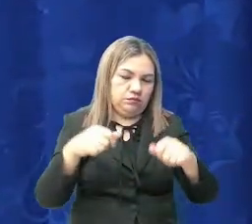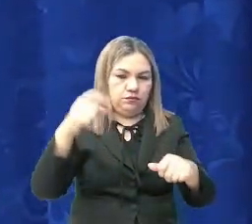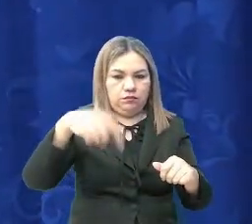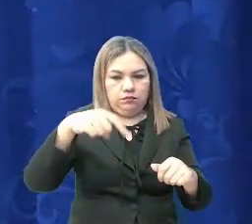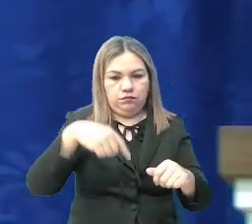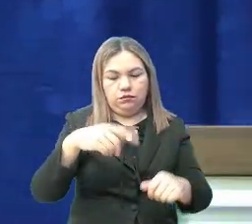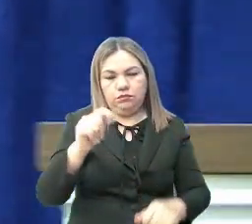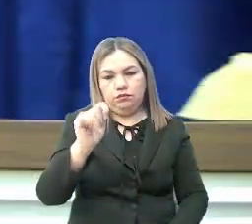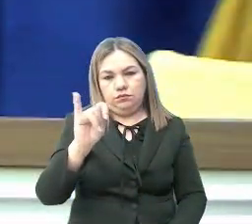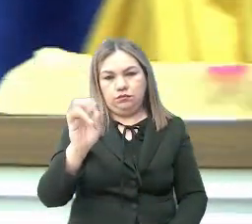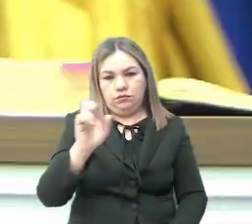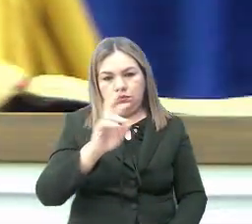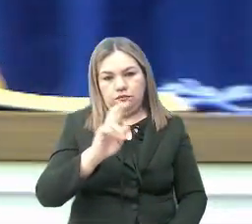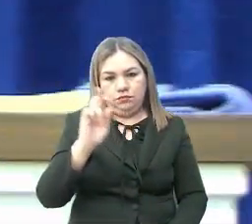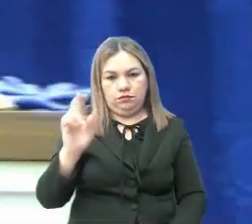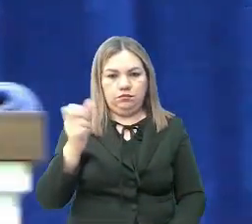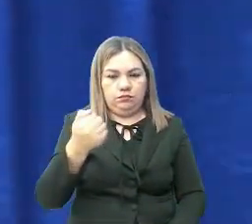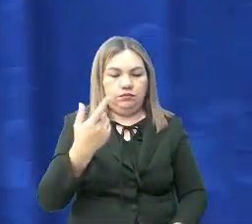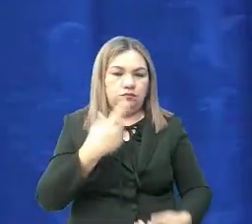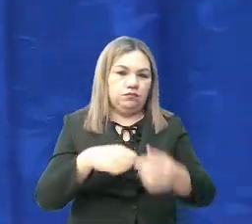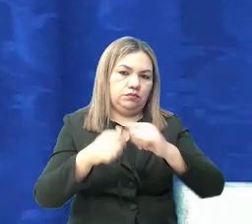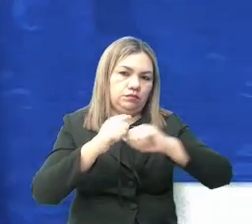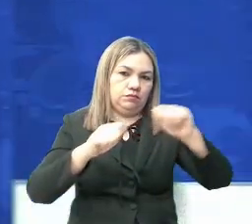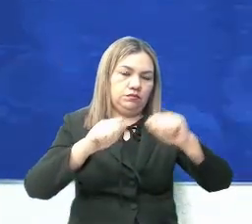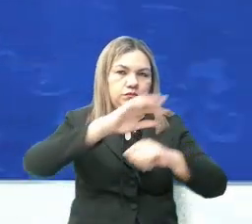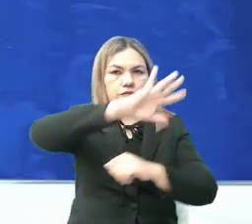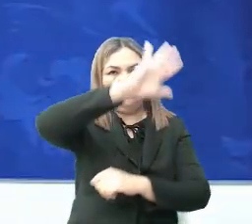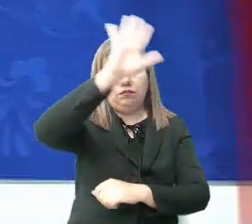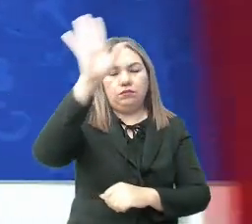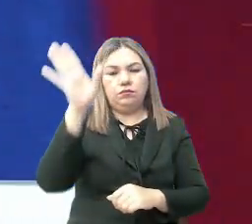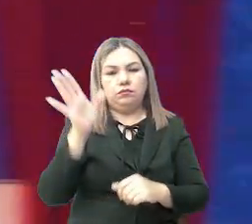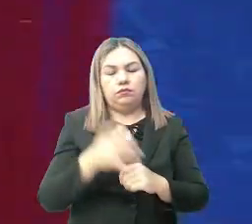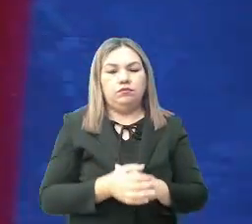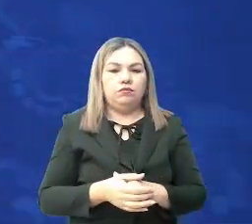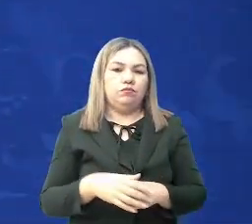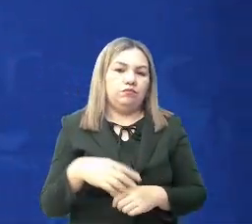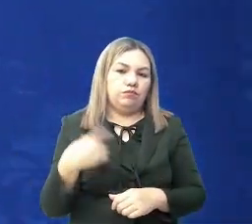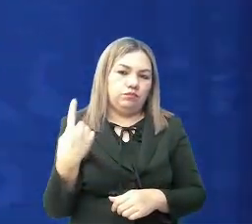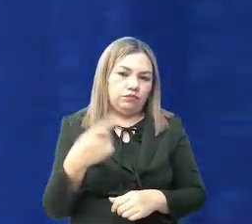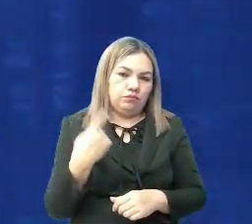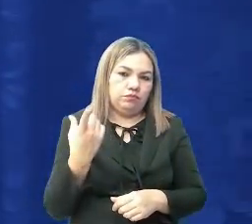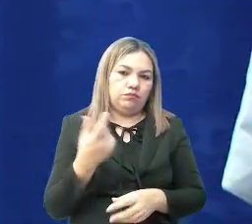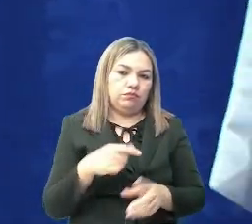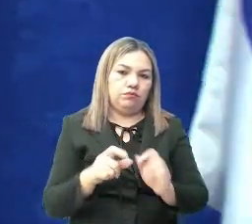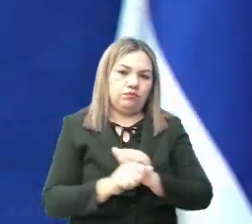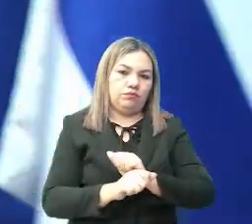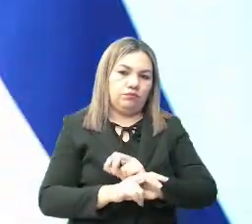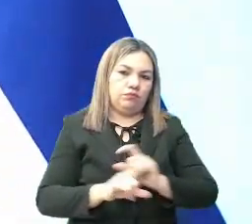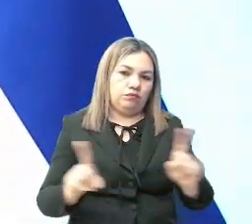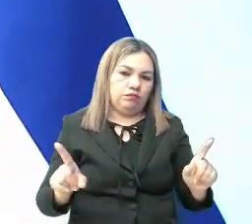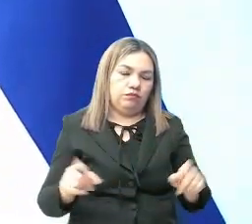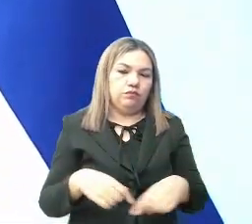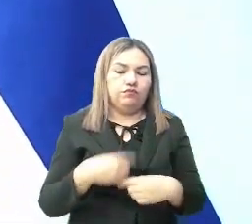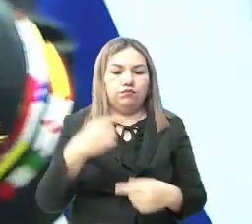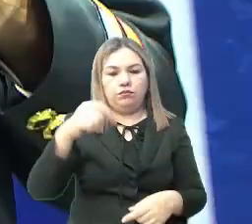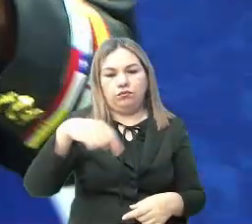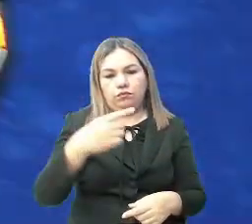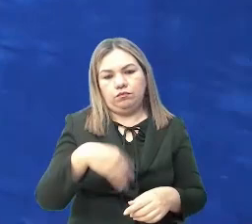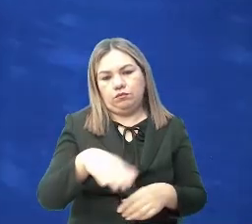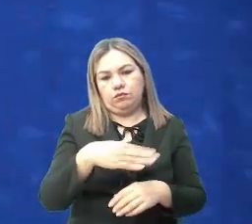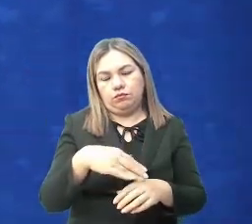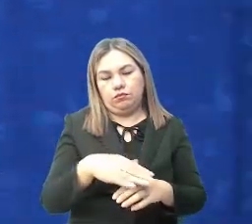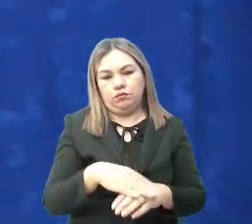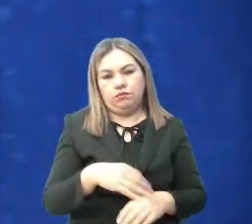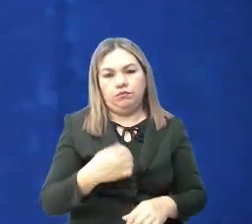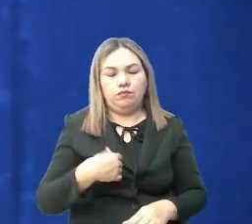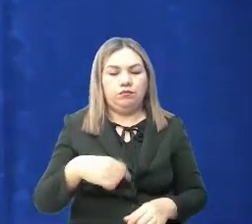tied here on earth will be tied in heavens, and everything that you untie here will be untied in heavens. Peter is a type